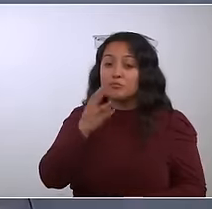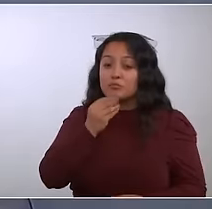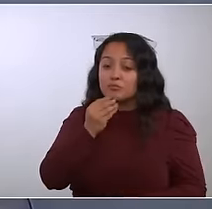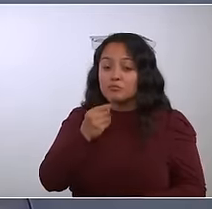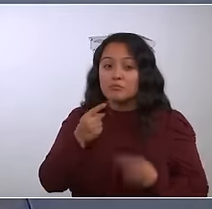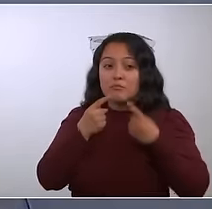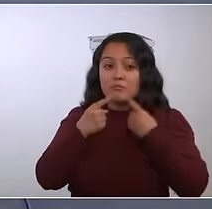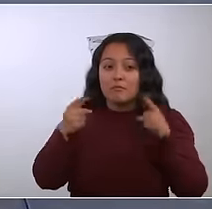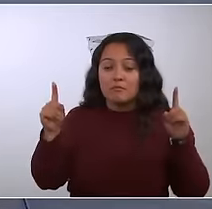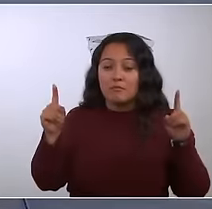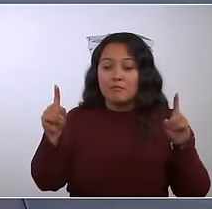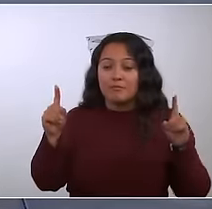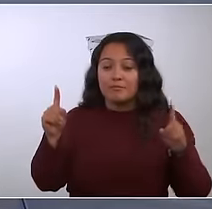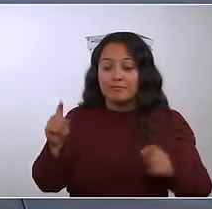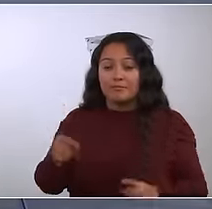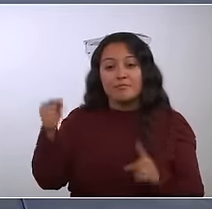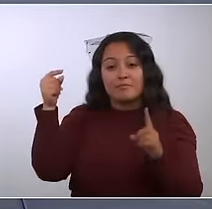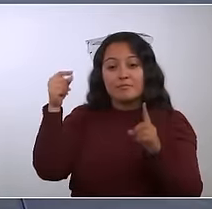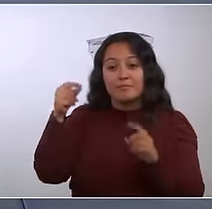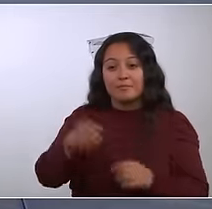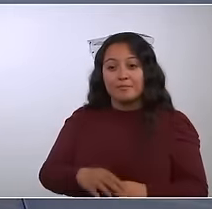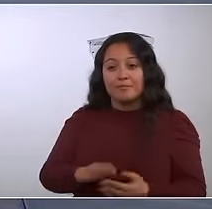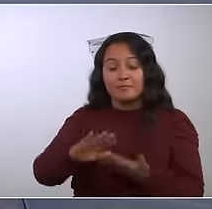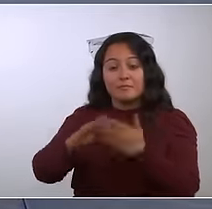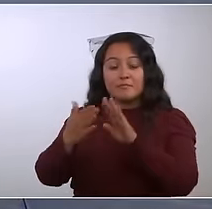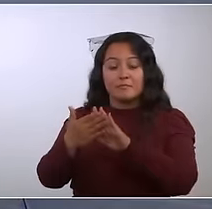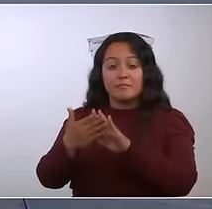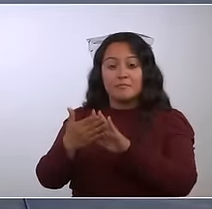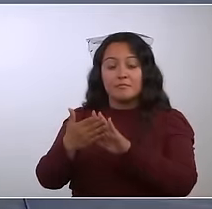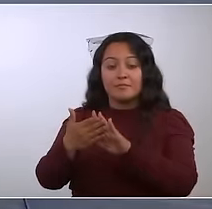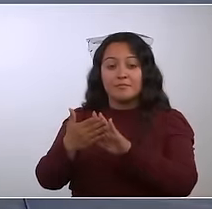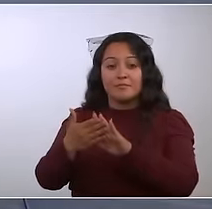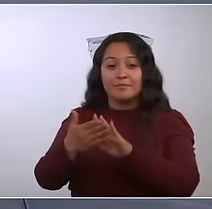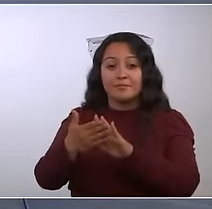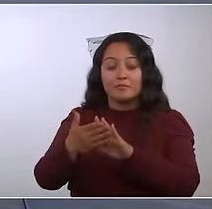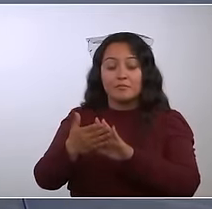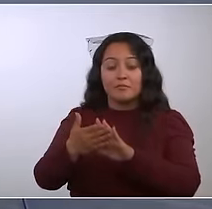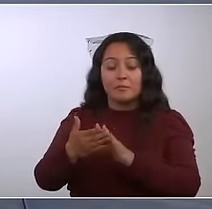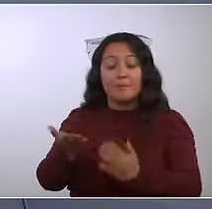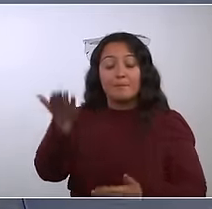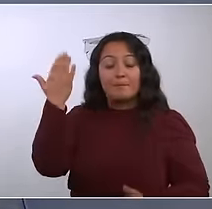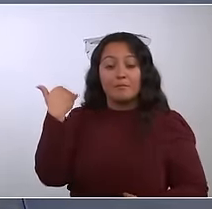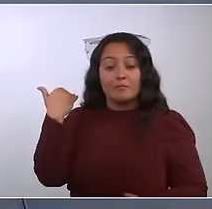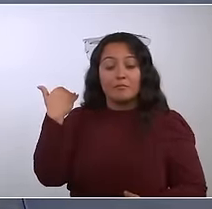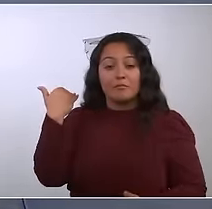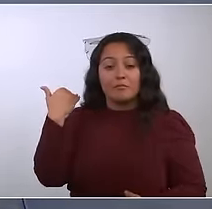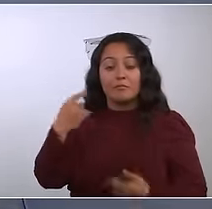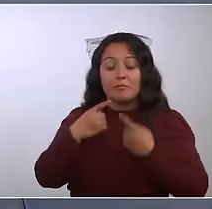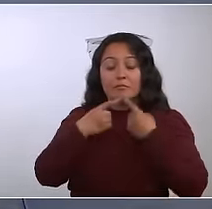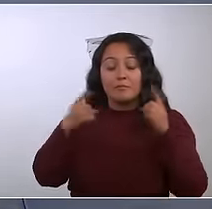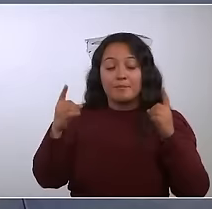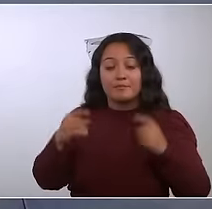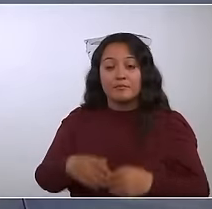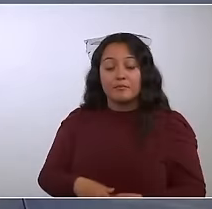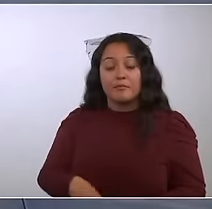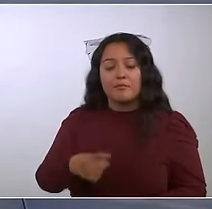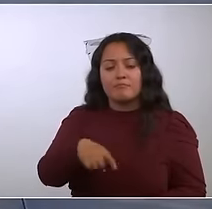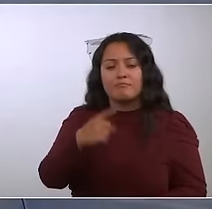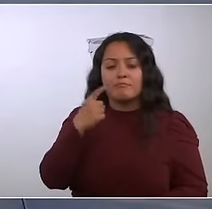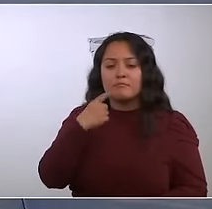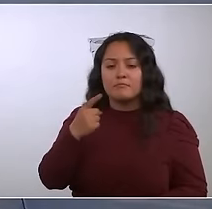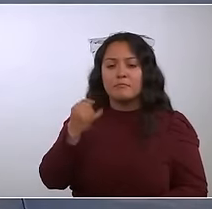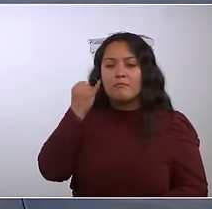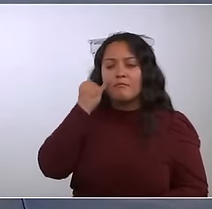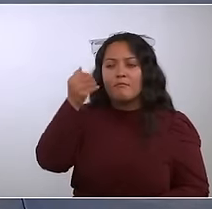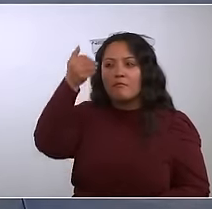judíos clamaban that the capital city once praised God. Que su capital en un momento. If God loved Jerusalem so much, que si